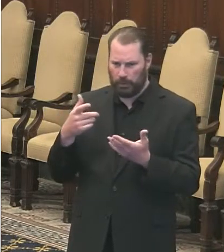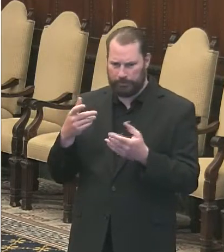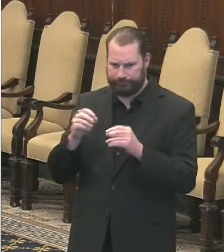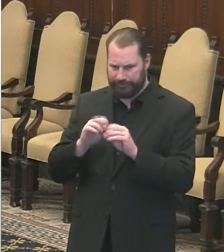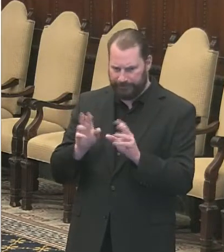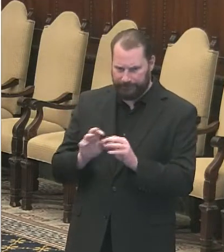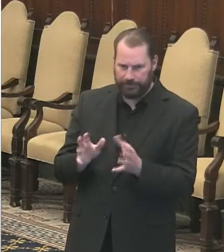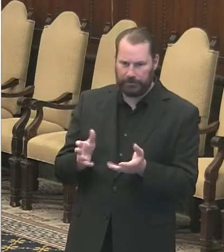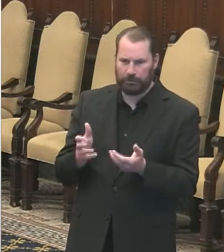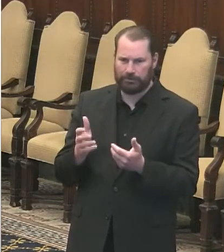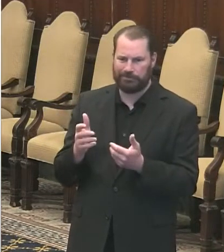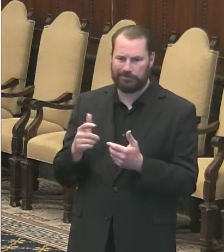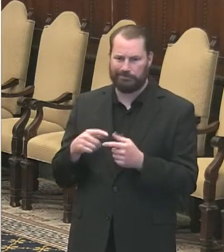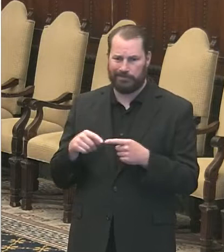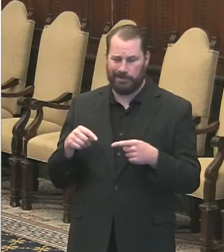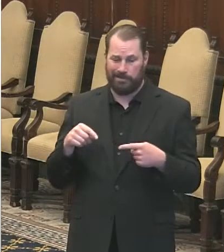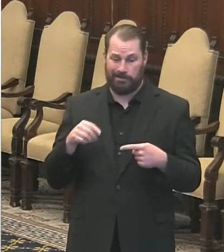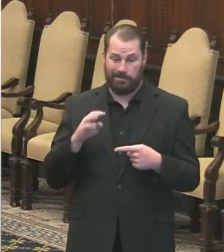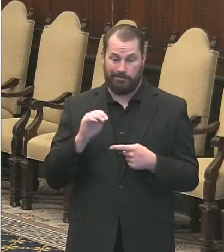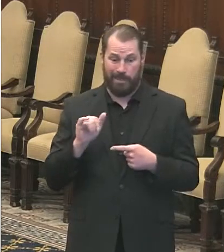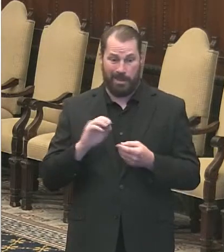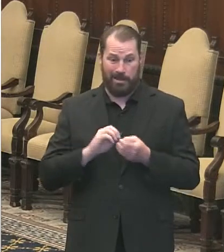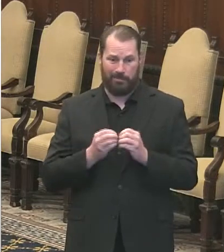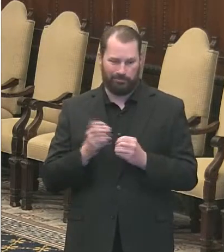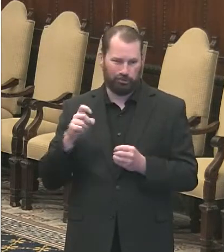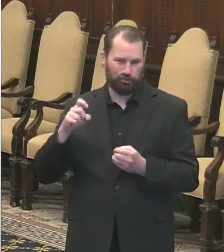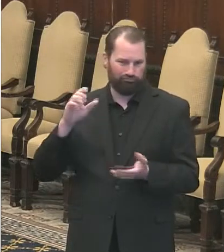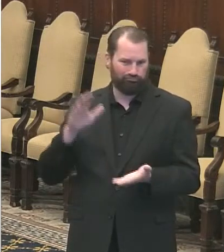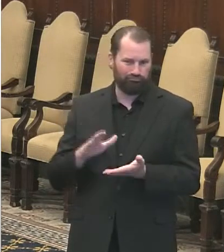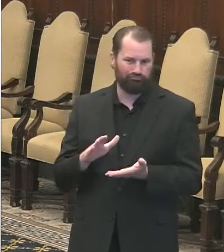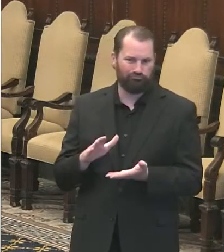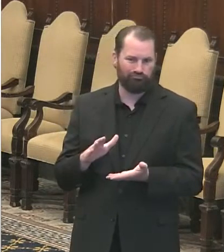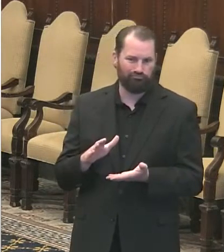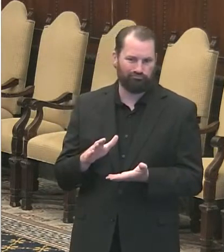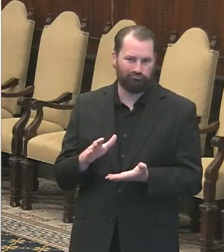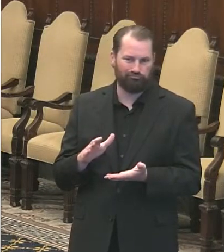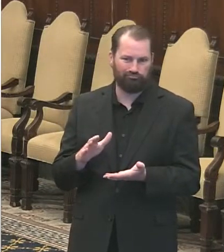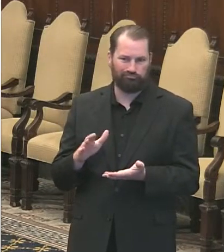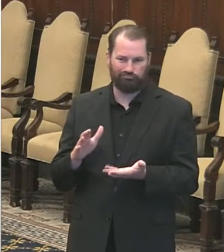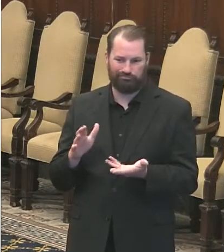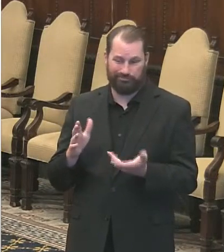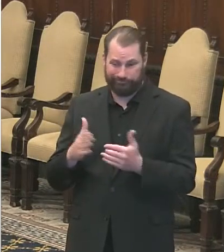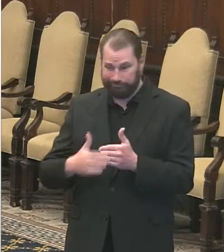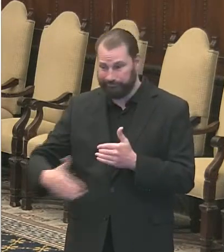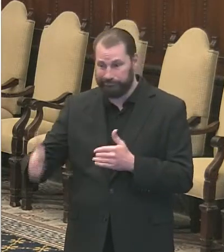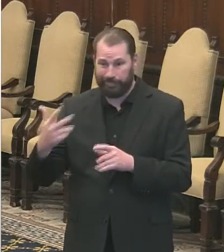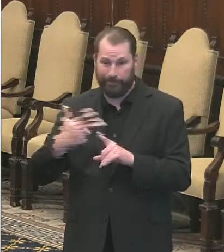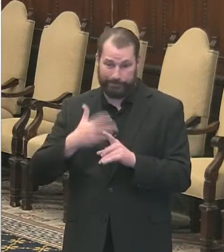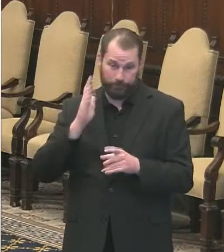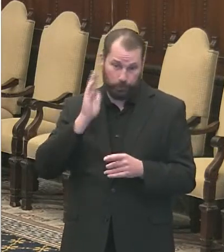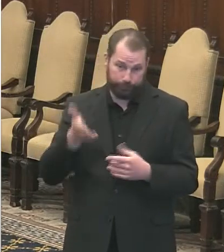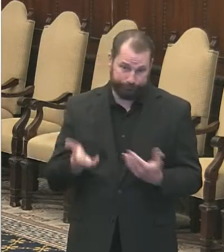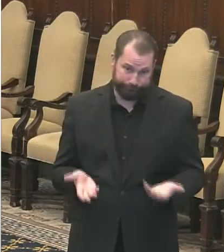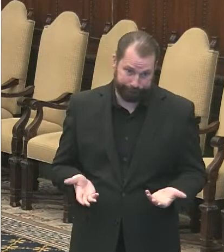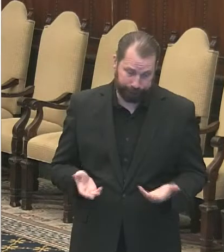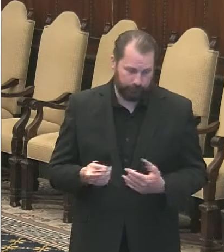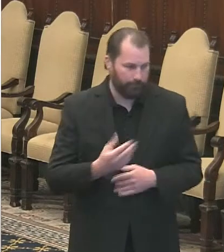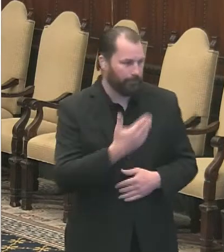May numbers will be down, and so will the numbers over the next quarter. Okay, thank you.